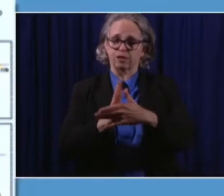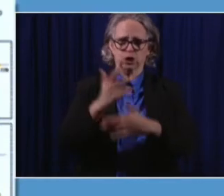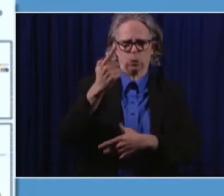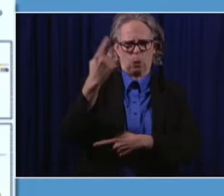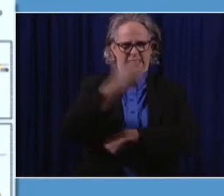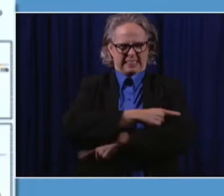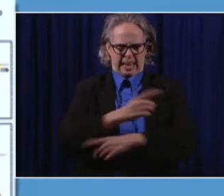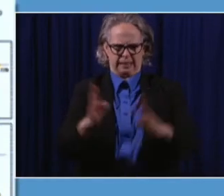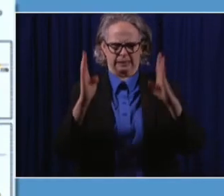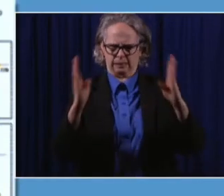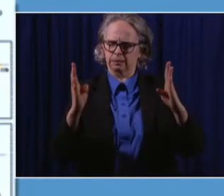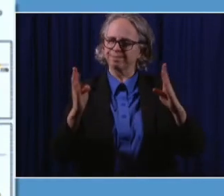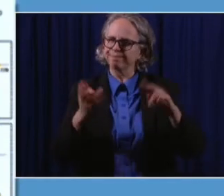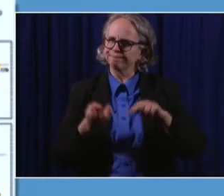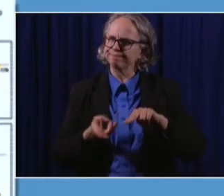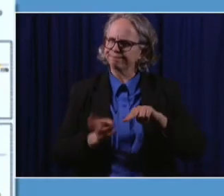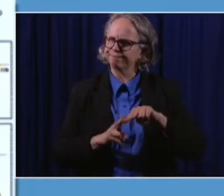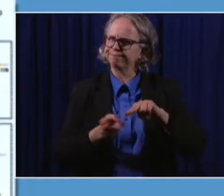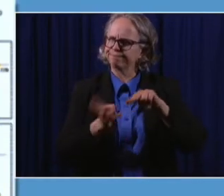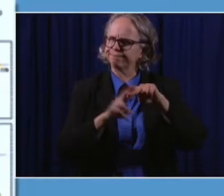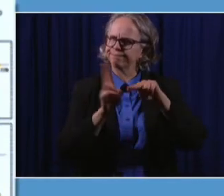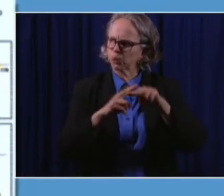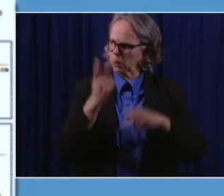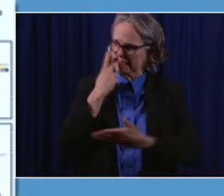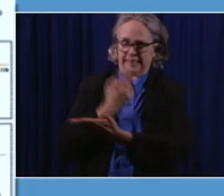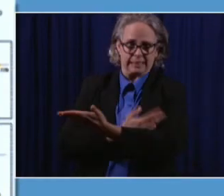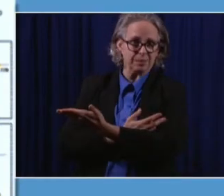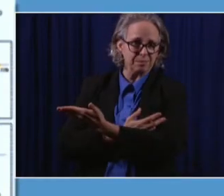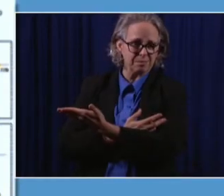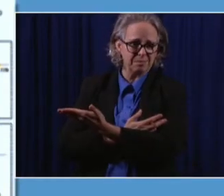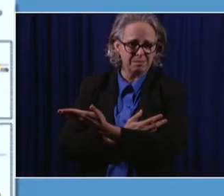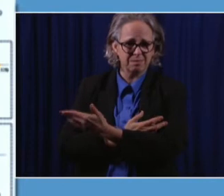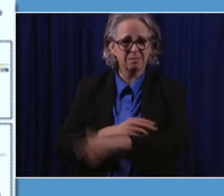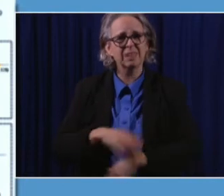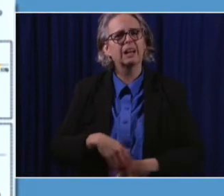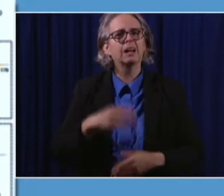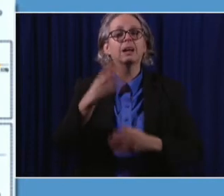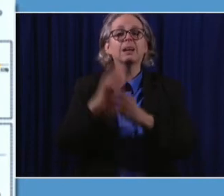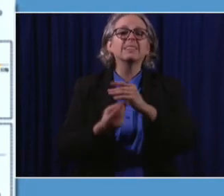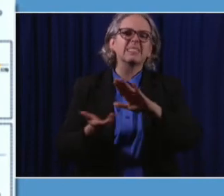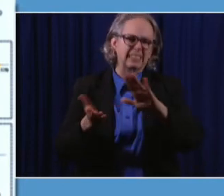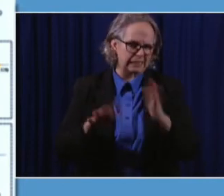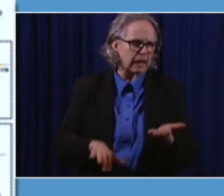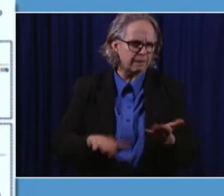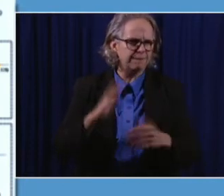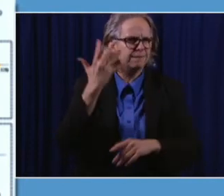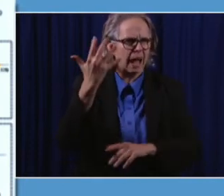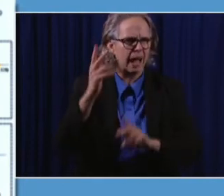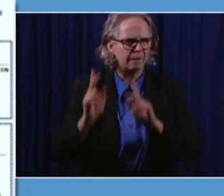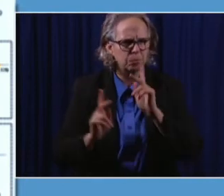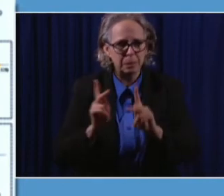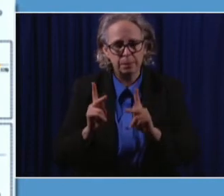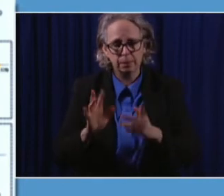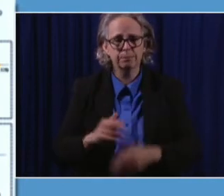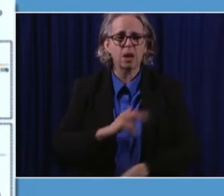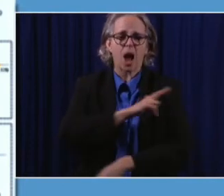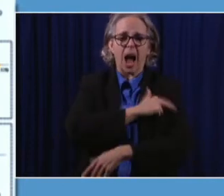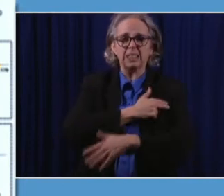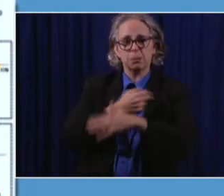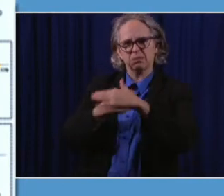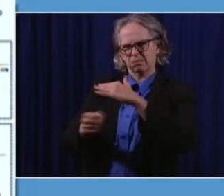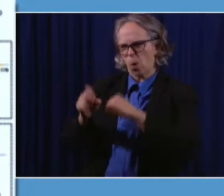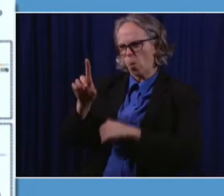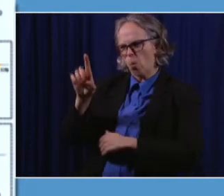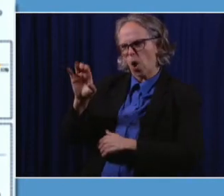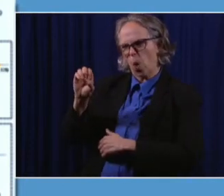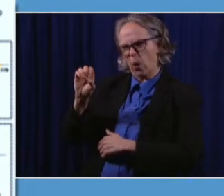these numbers continue to go up. Reported deaths today, 5. Hospitalizations, 108, a little bit over